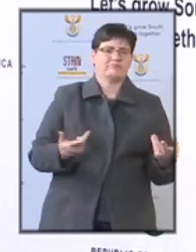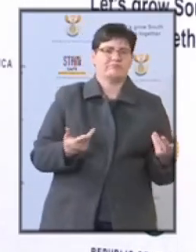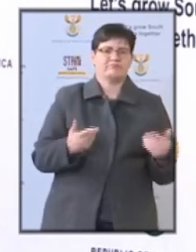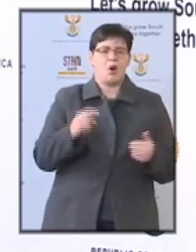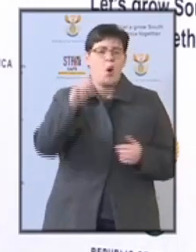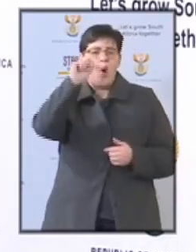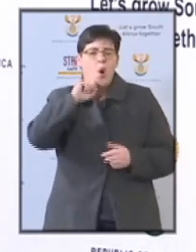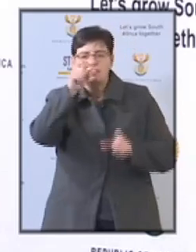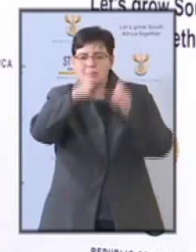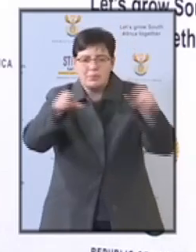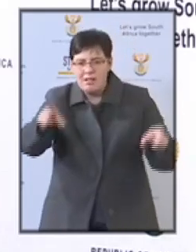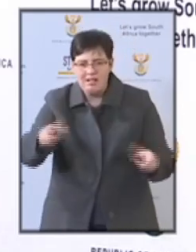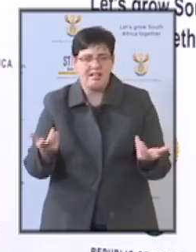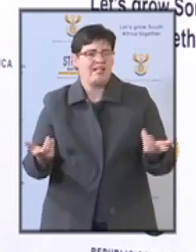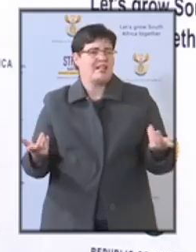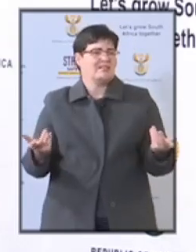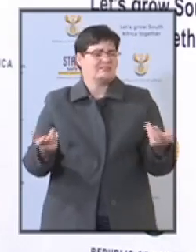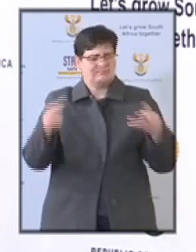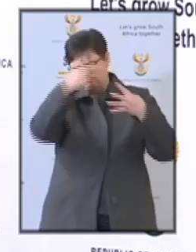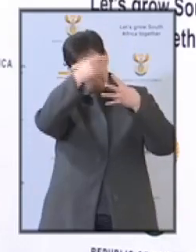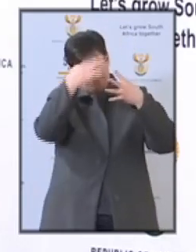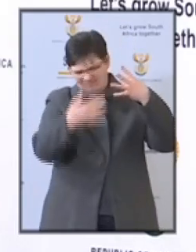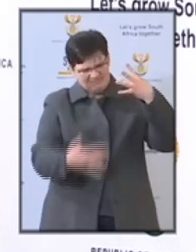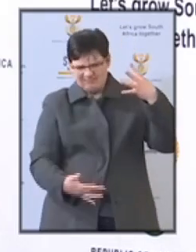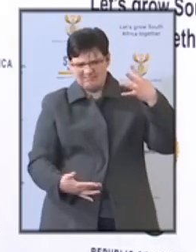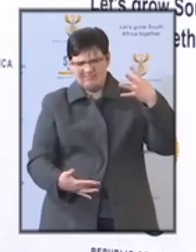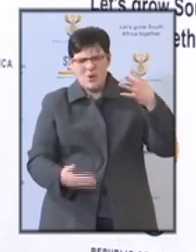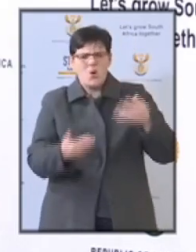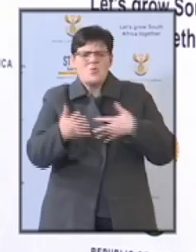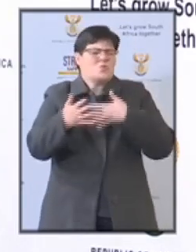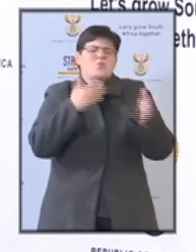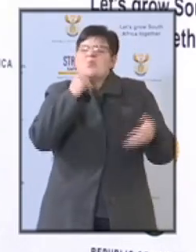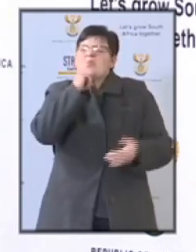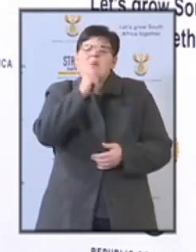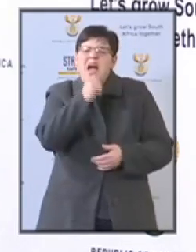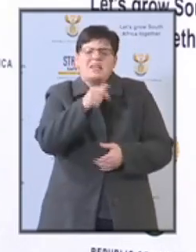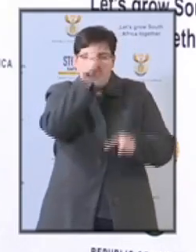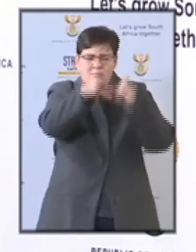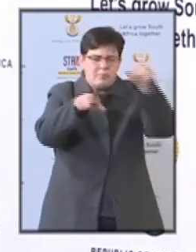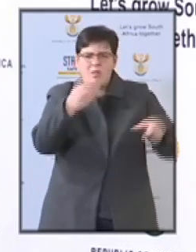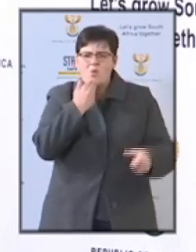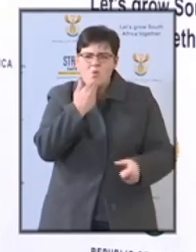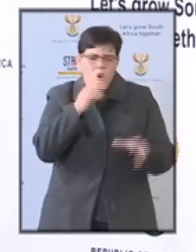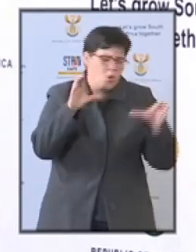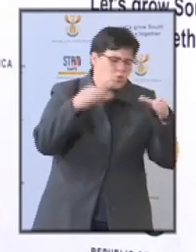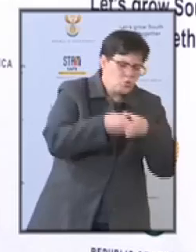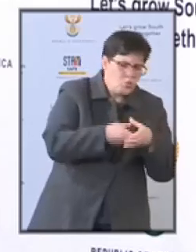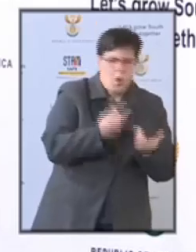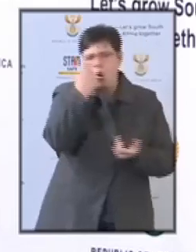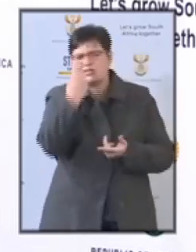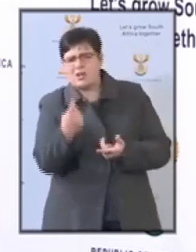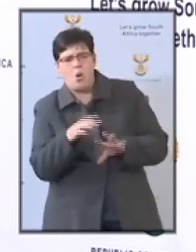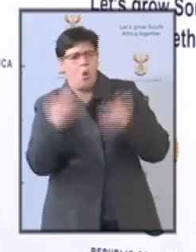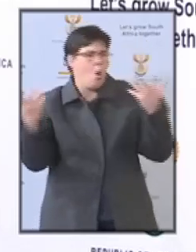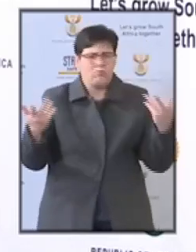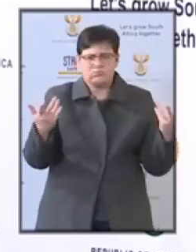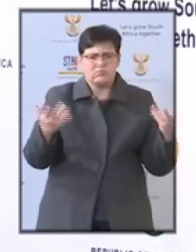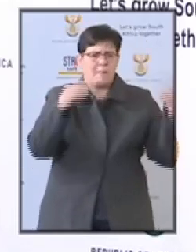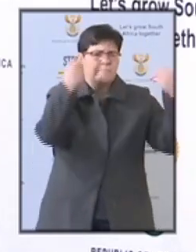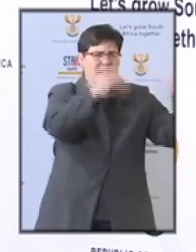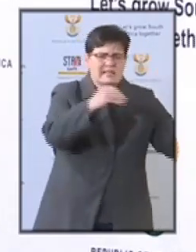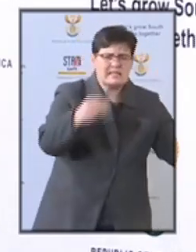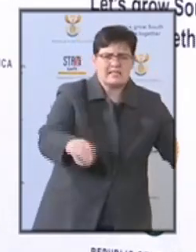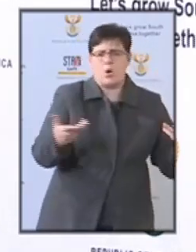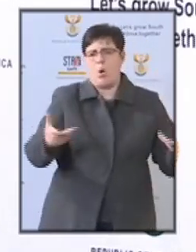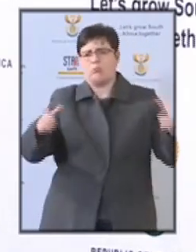senior citizens. We've got everything that any particular category is looking for. We can talk to business people